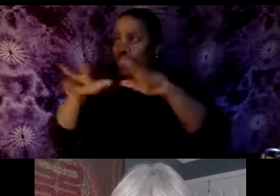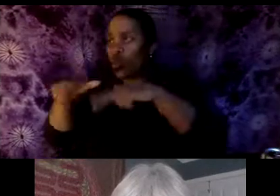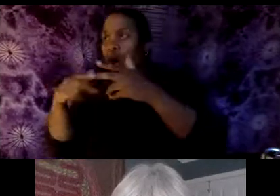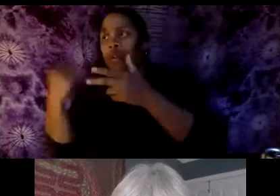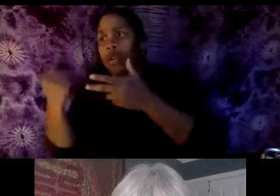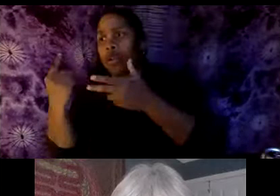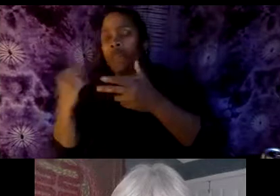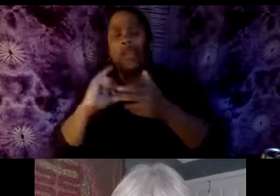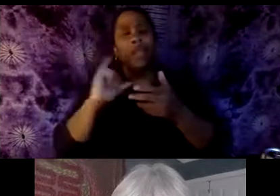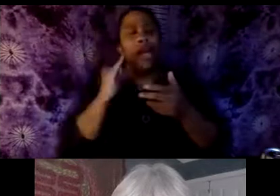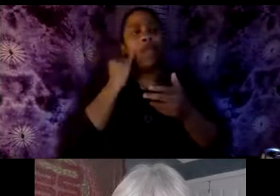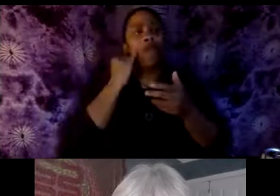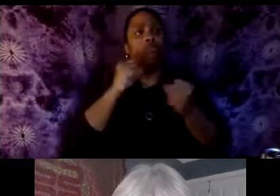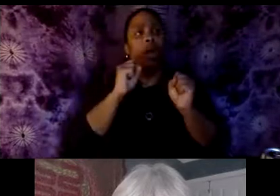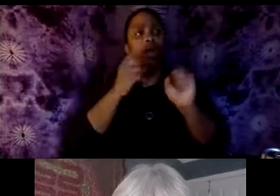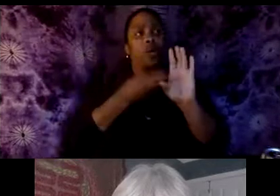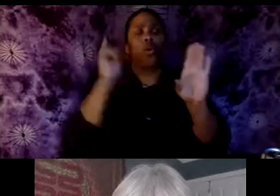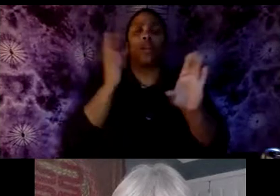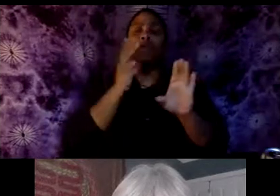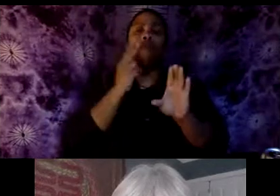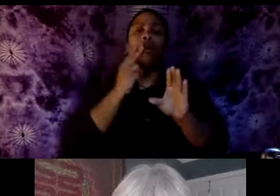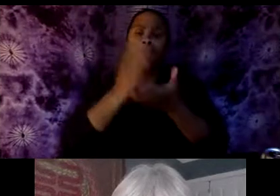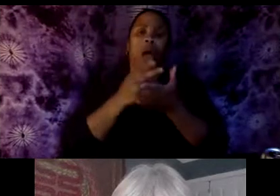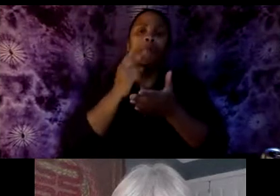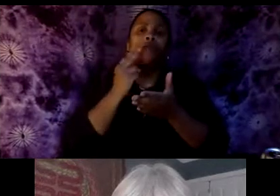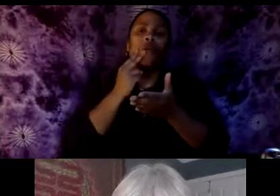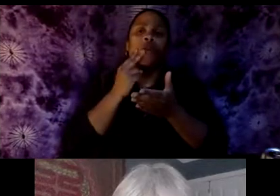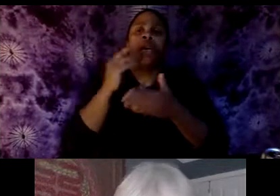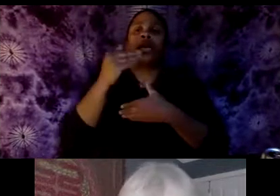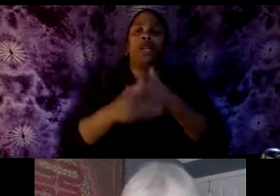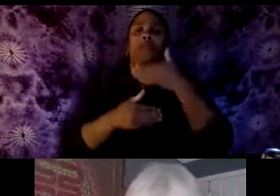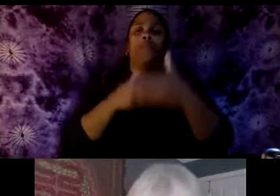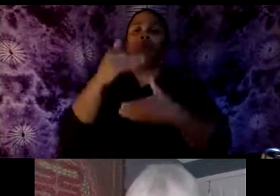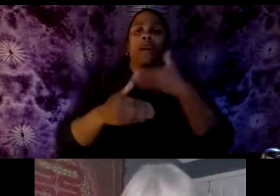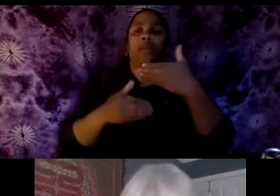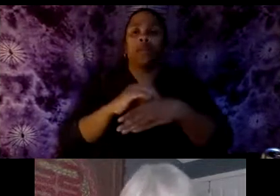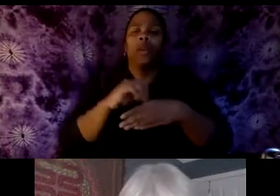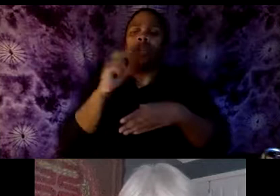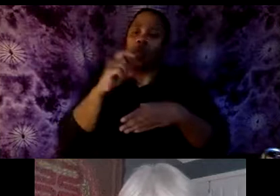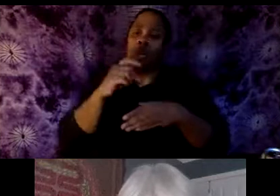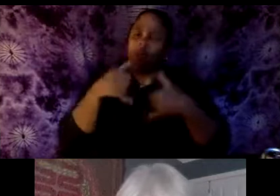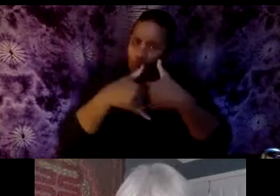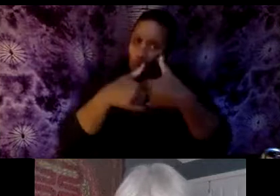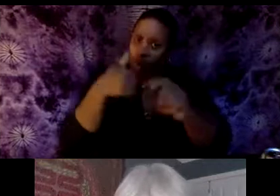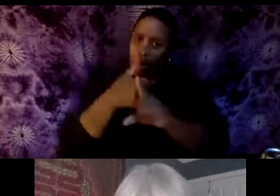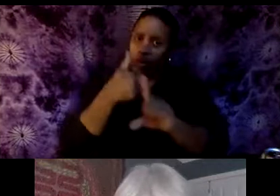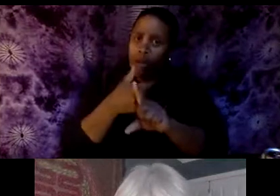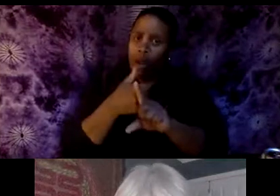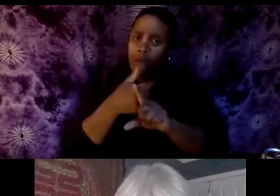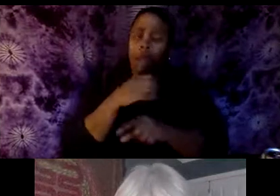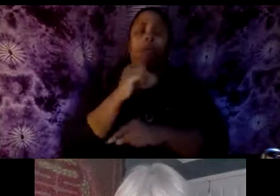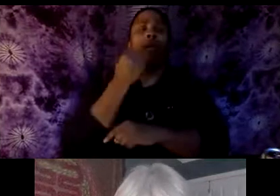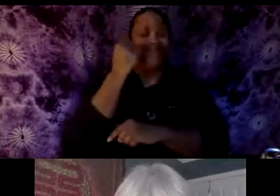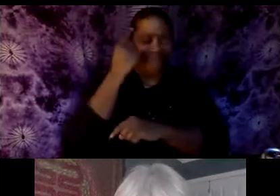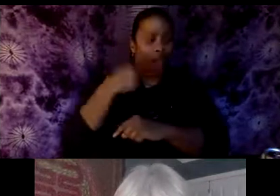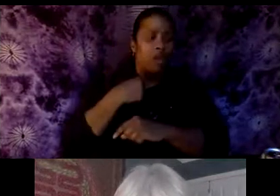quit smoking, right? You know, you have to kind of, it's a process. You have to kind of like reward yourself too. You know, you have to acknowledge, okay, I just picked the cigarette